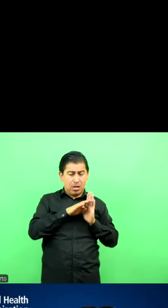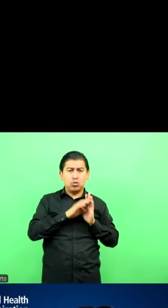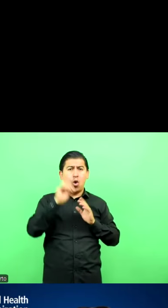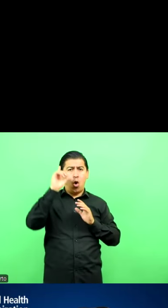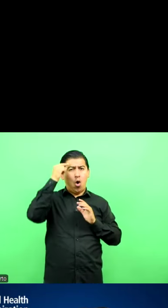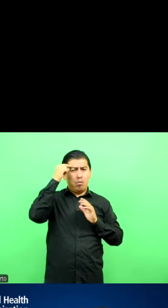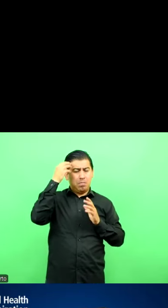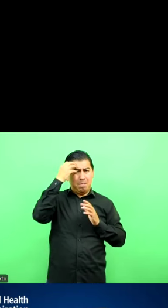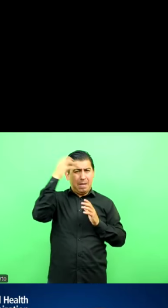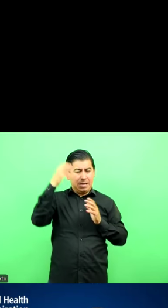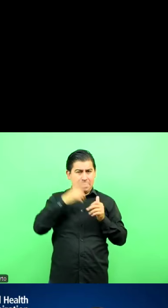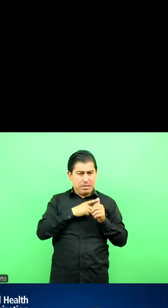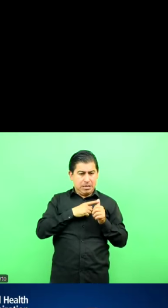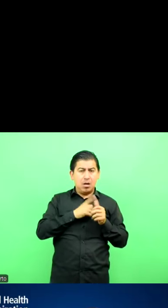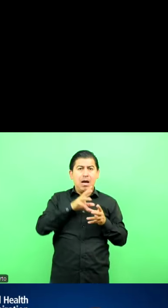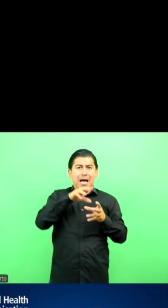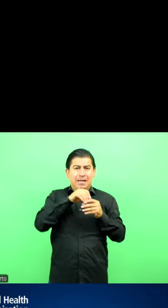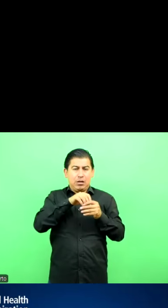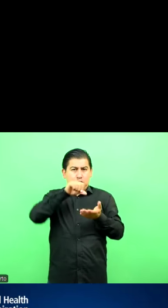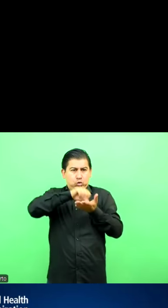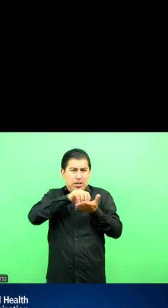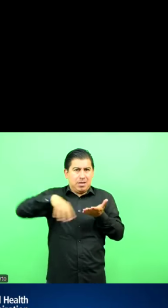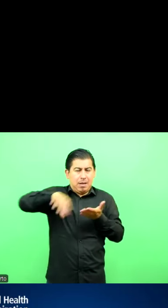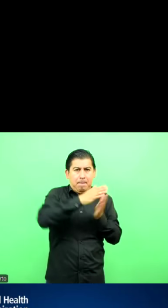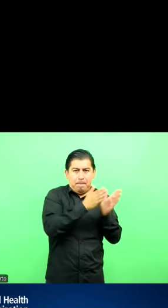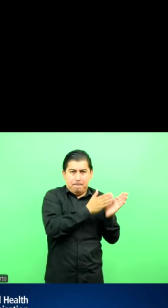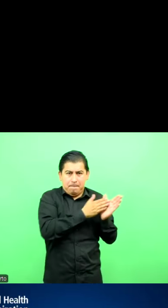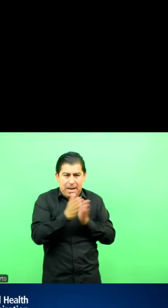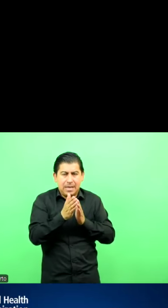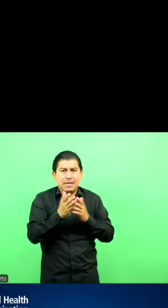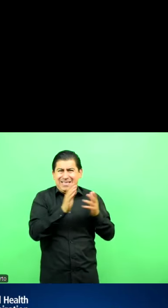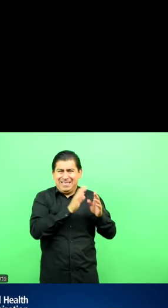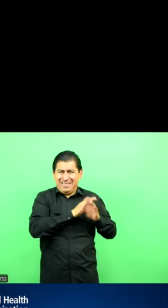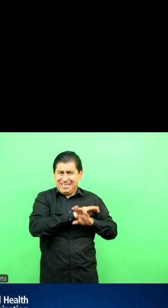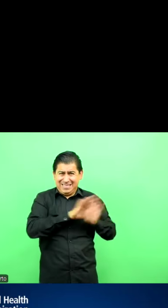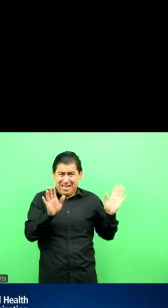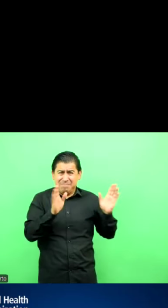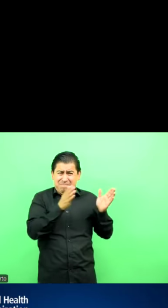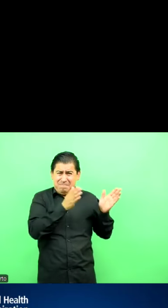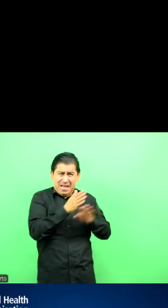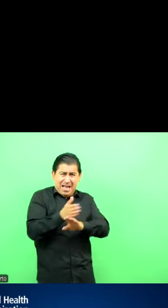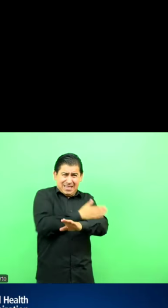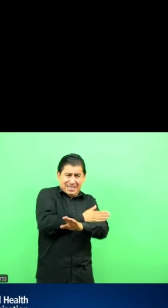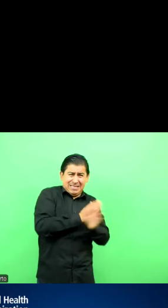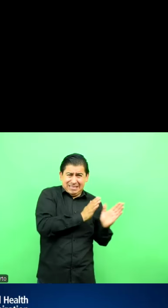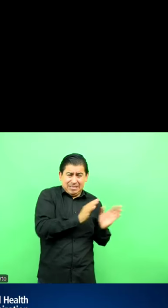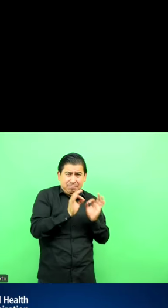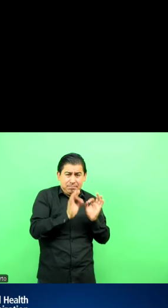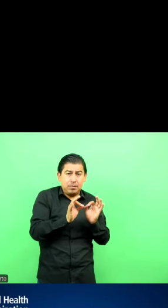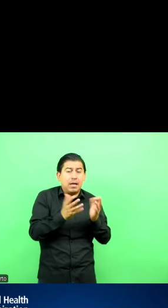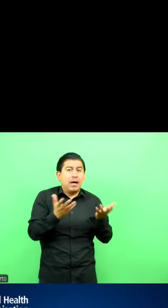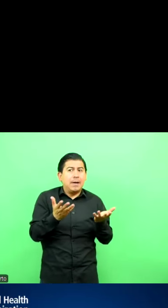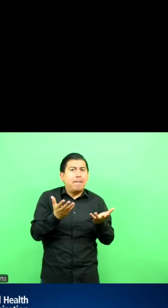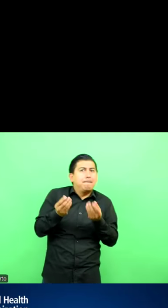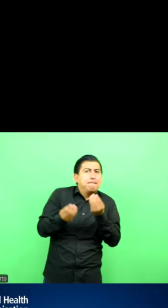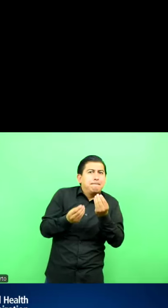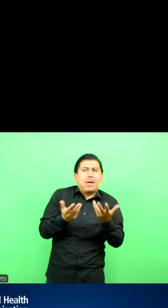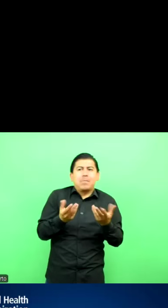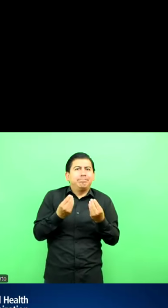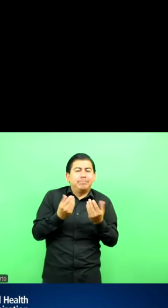capacity development, what we often do, we prioritize. And due to the very minimum and